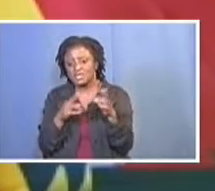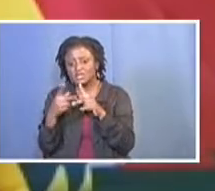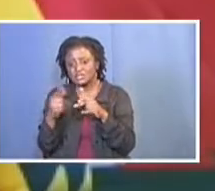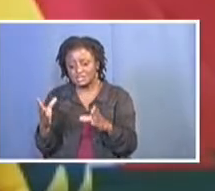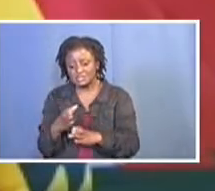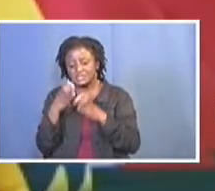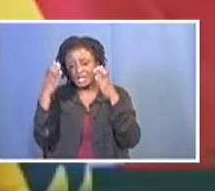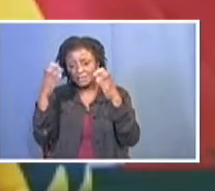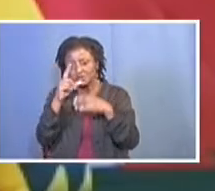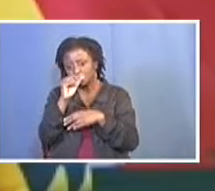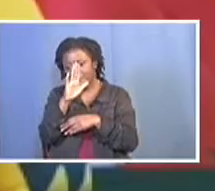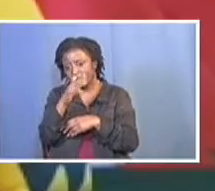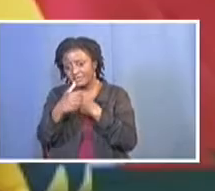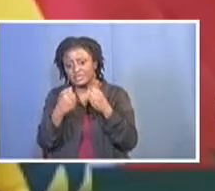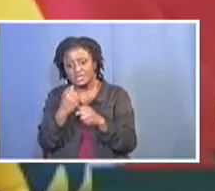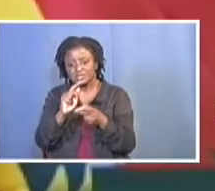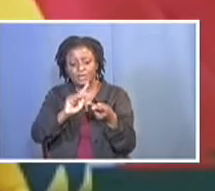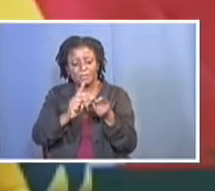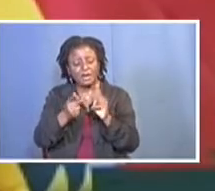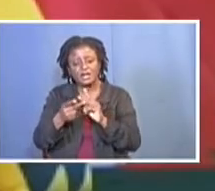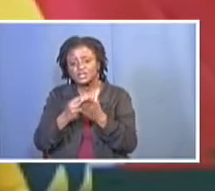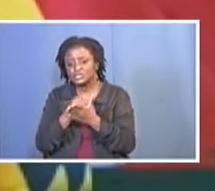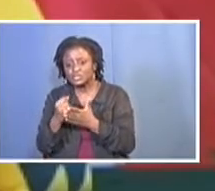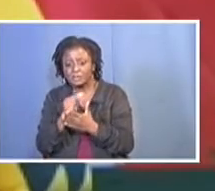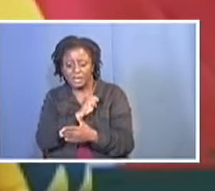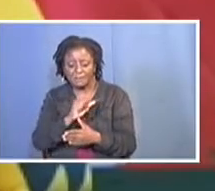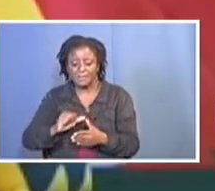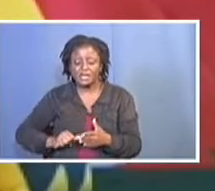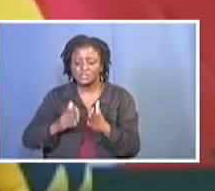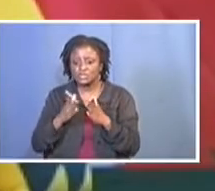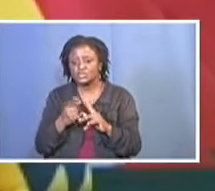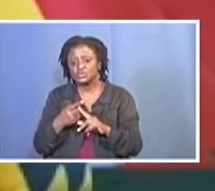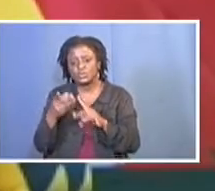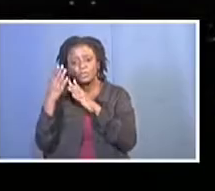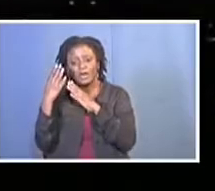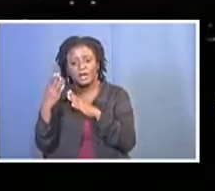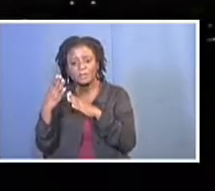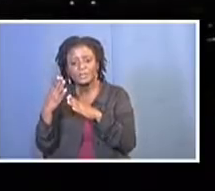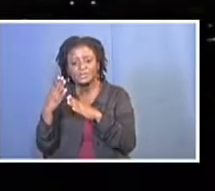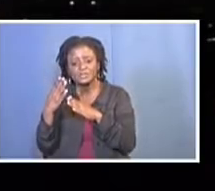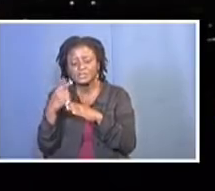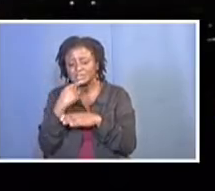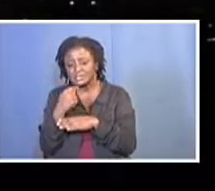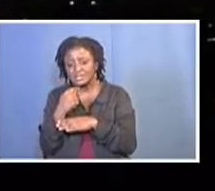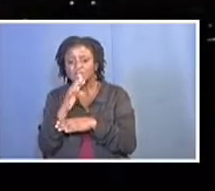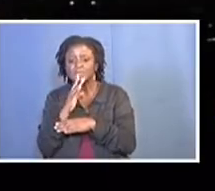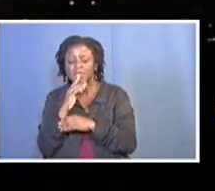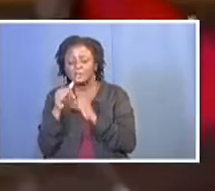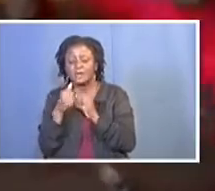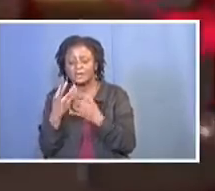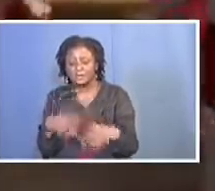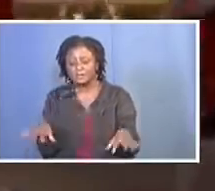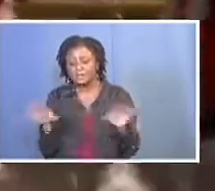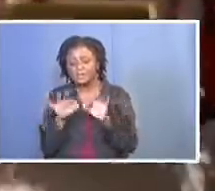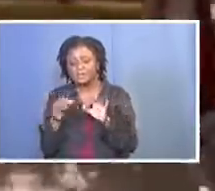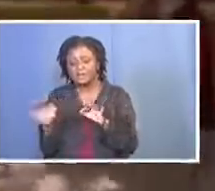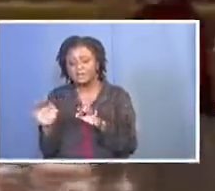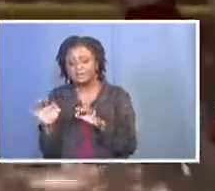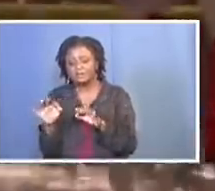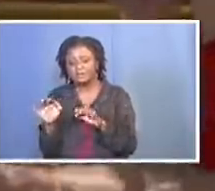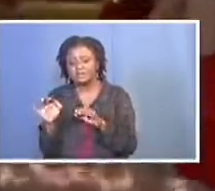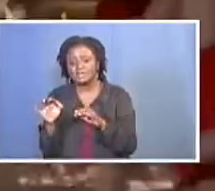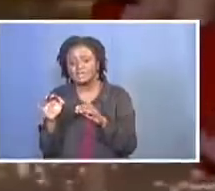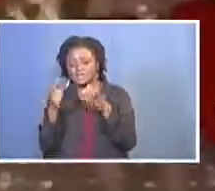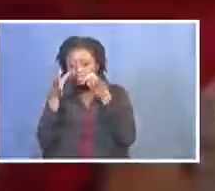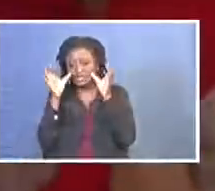years of our partnership. Chinese ambassador to the Bahamas, Dai Ching Li, they're noting the significance behind China's Lunar New